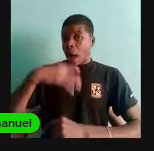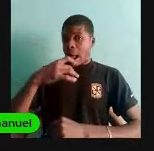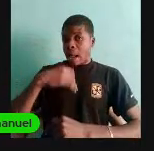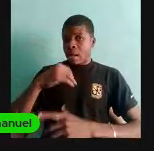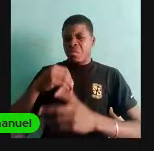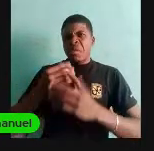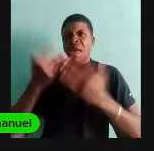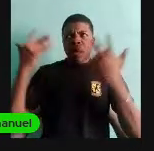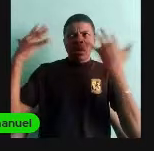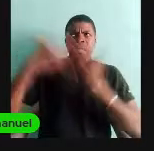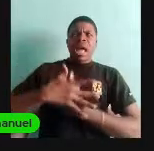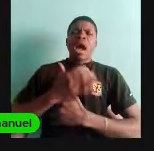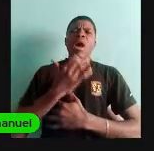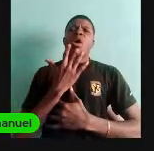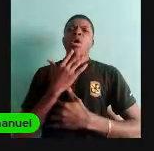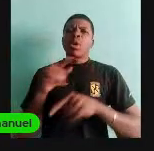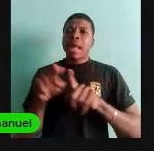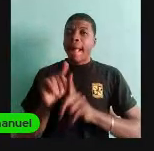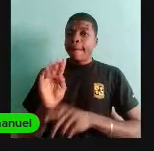or black?